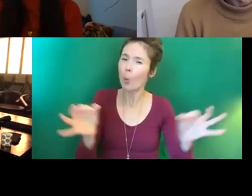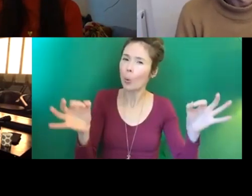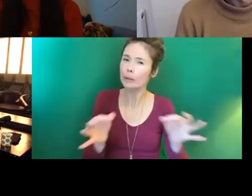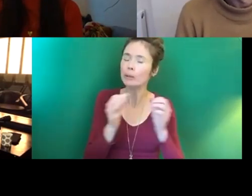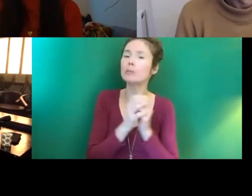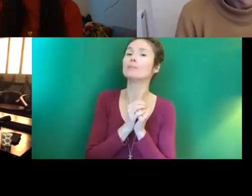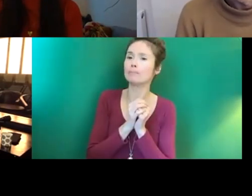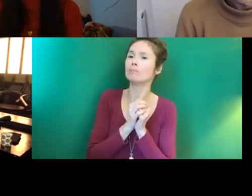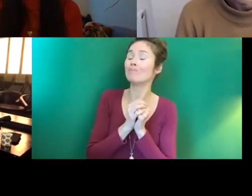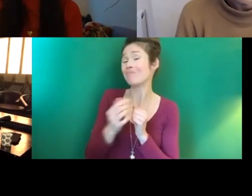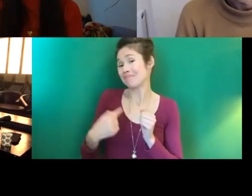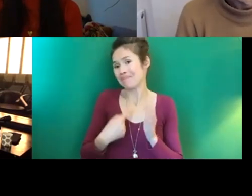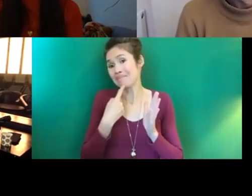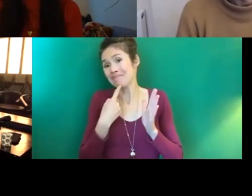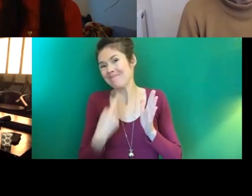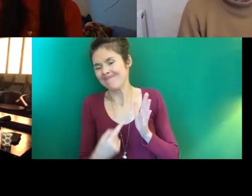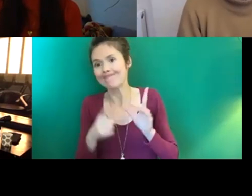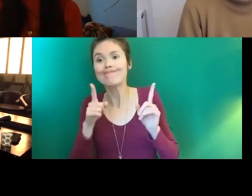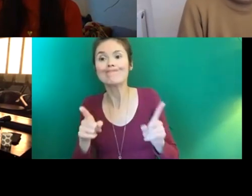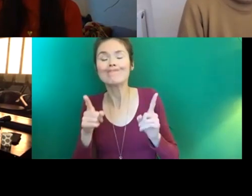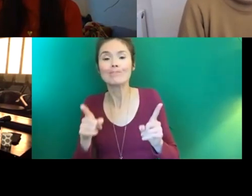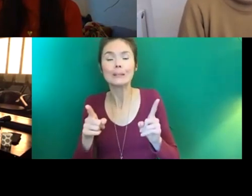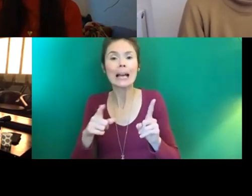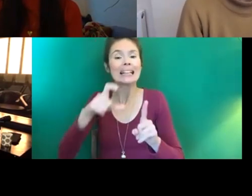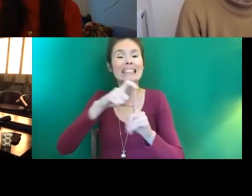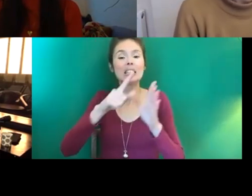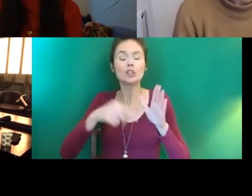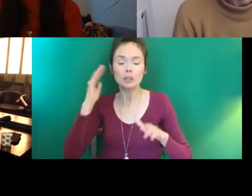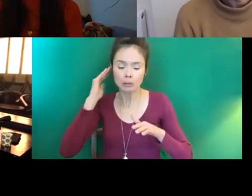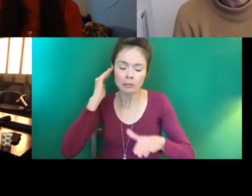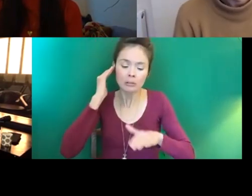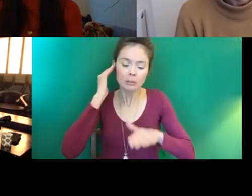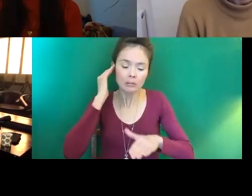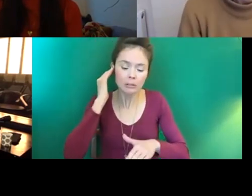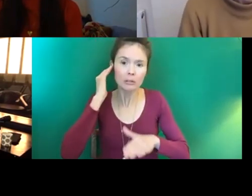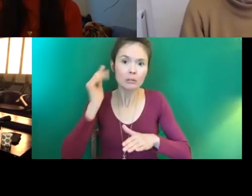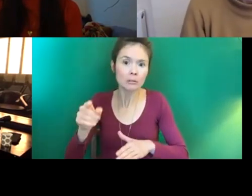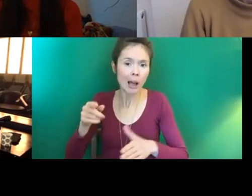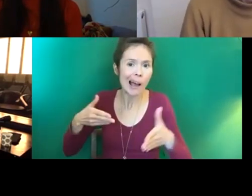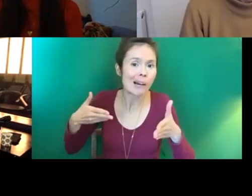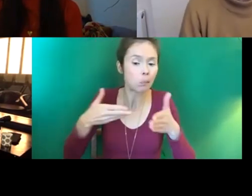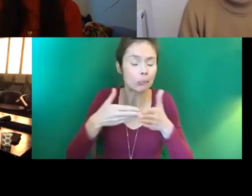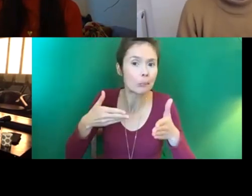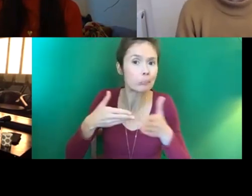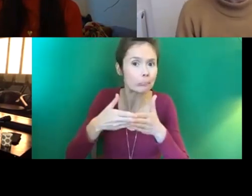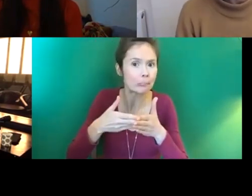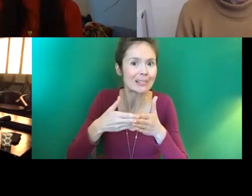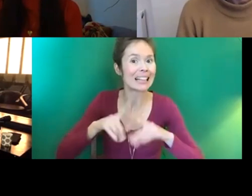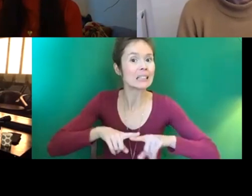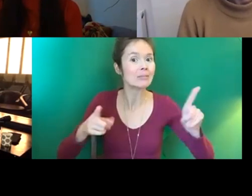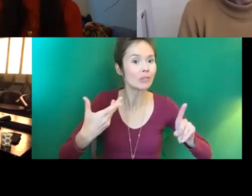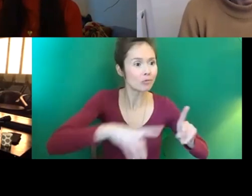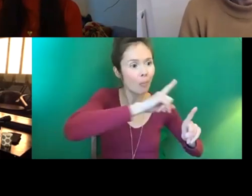barriers to access to performance for DJs, for example, because of the nature of DJ booths and those kind of spaces and underground